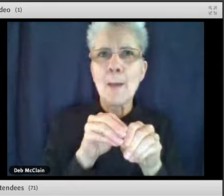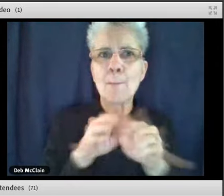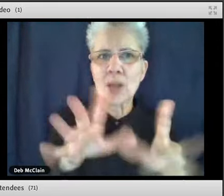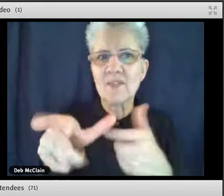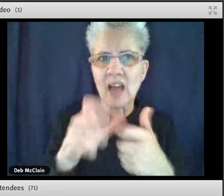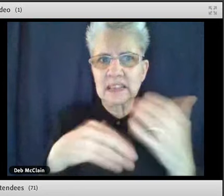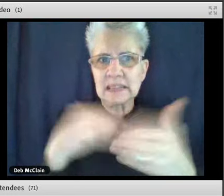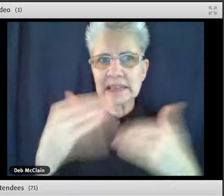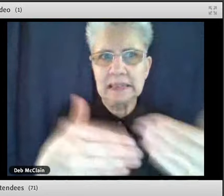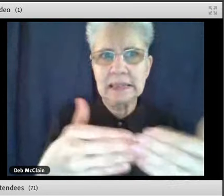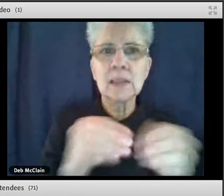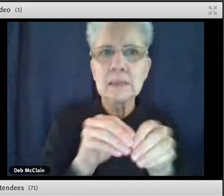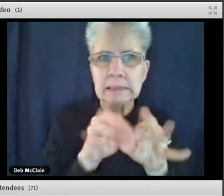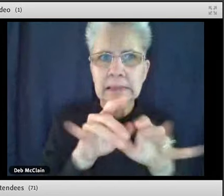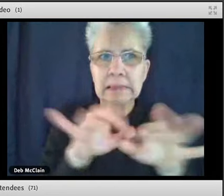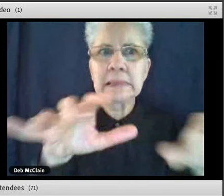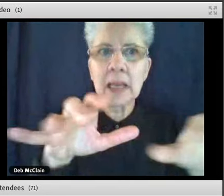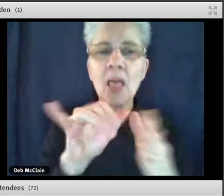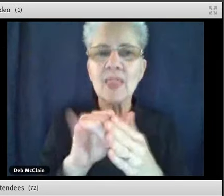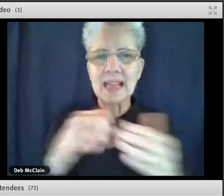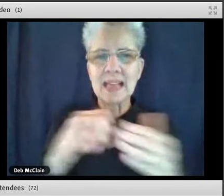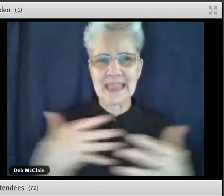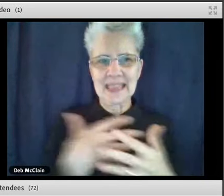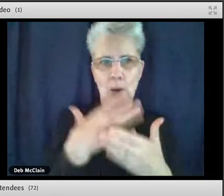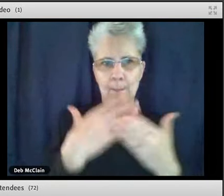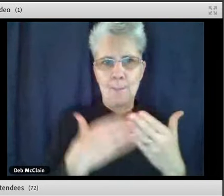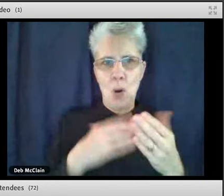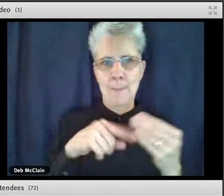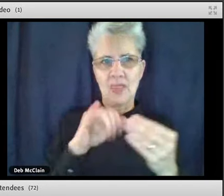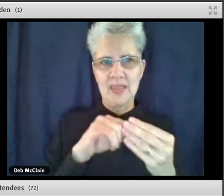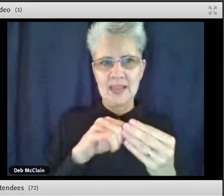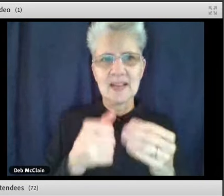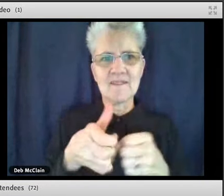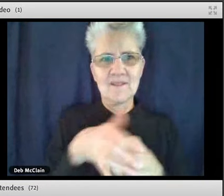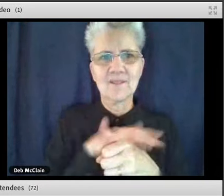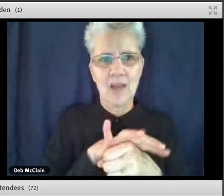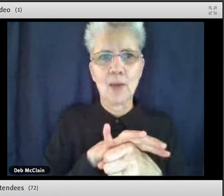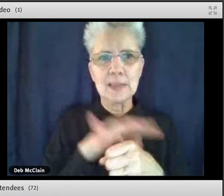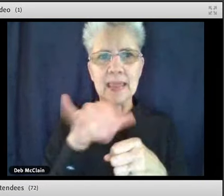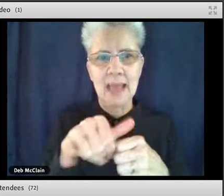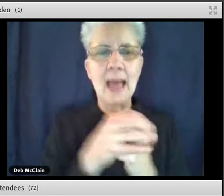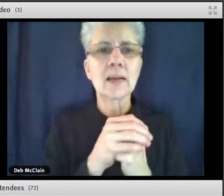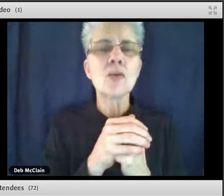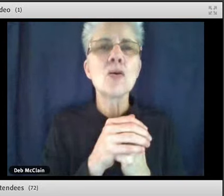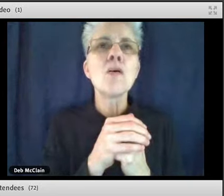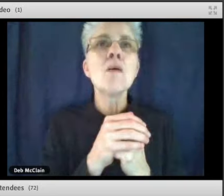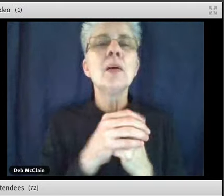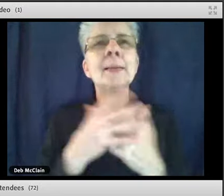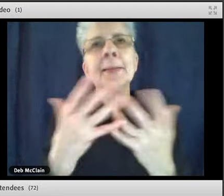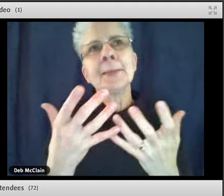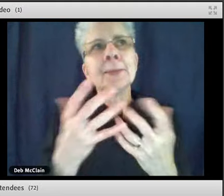that's kind of the scariest part about this virus. Um, and